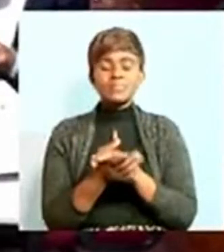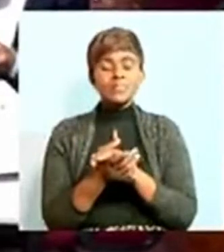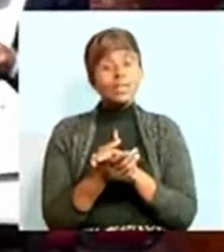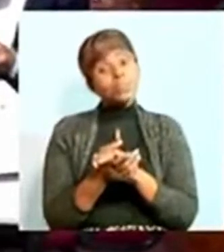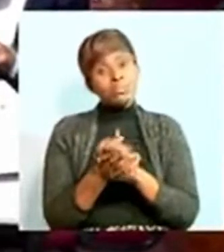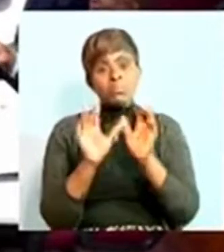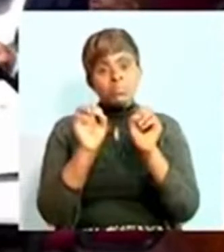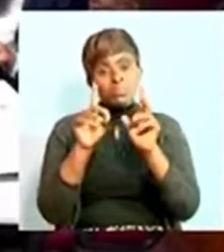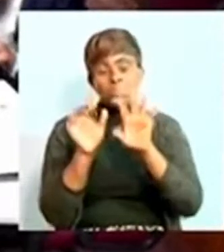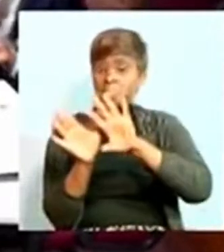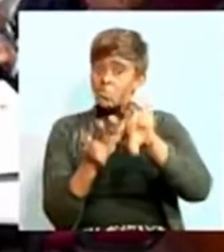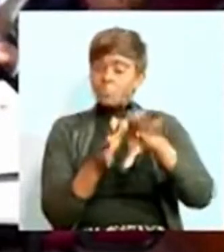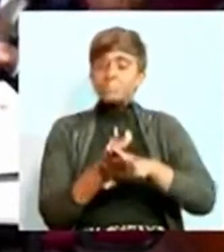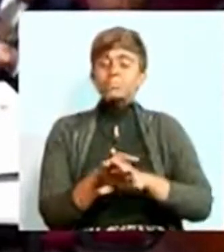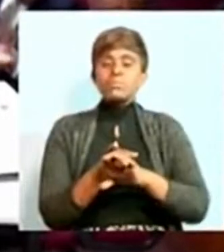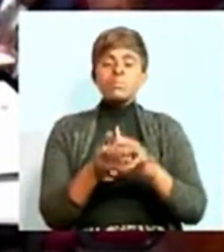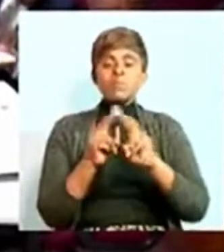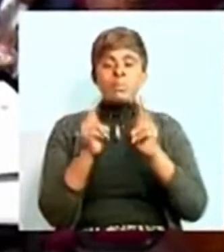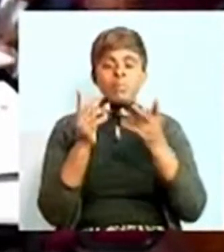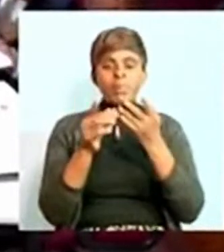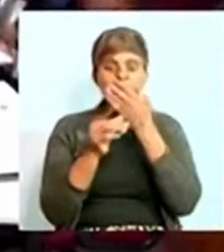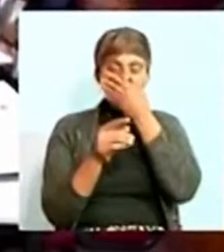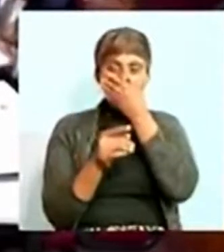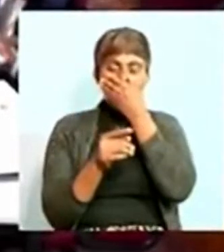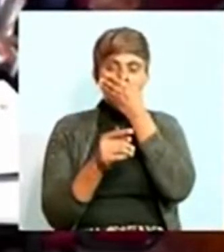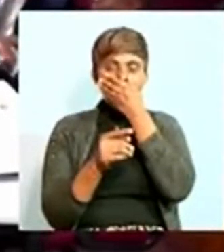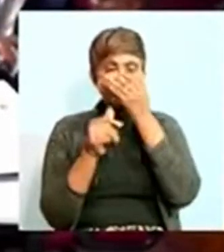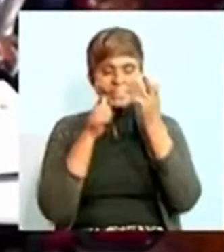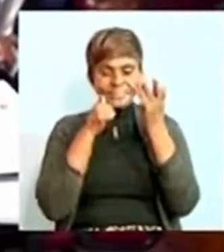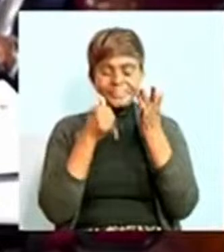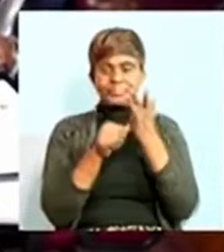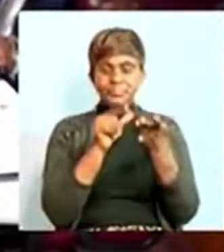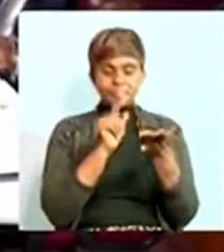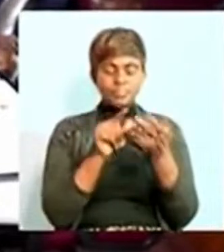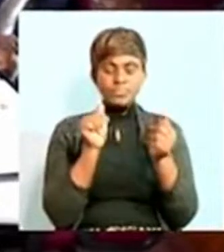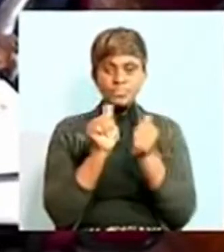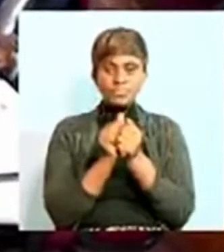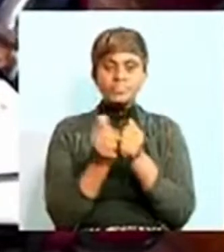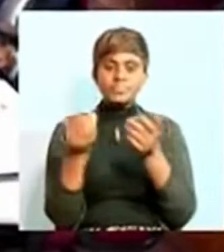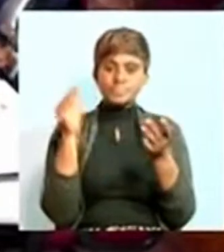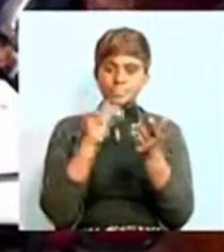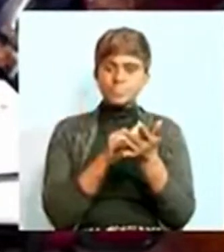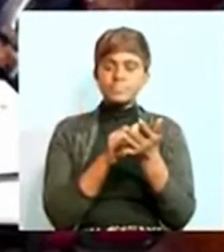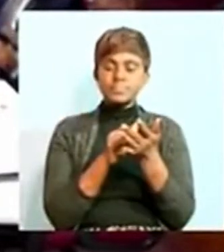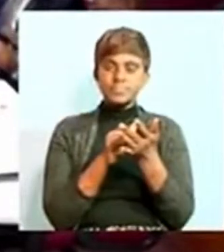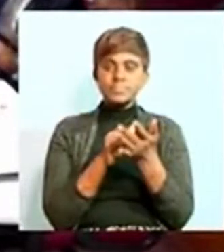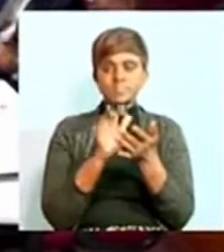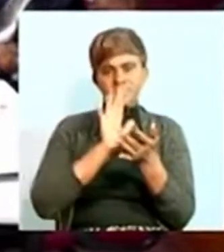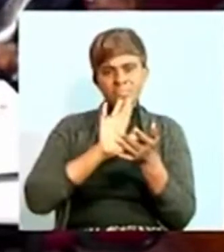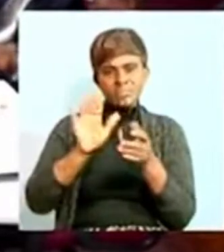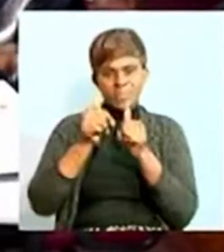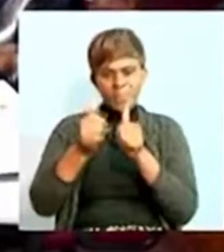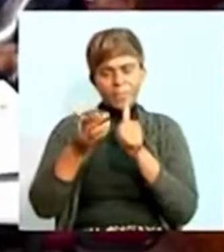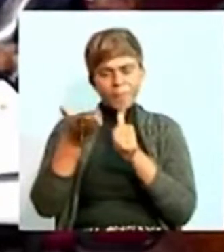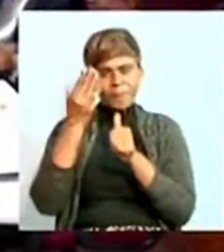Okay. So that letter, and then your follow-up letter,